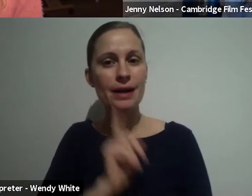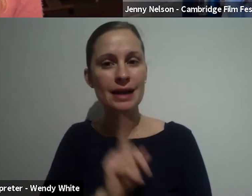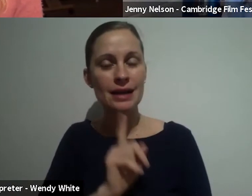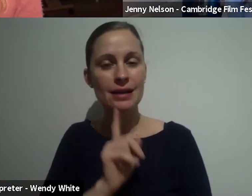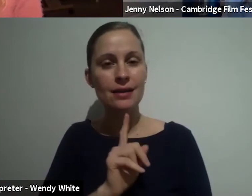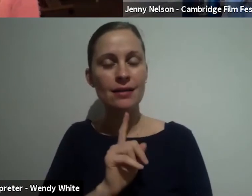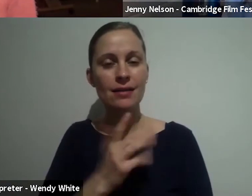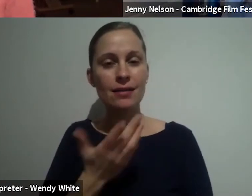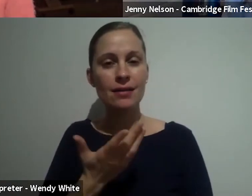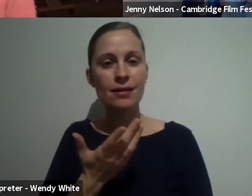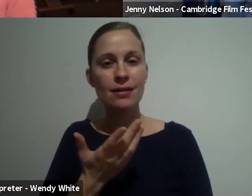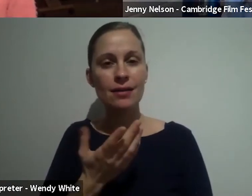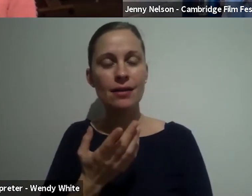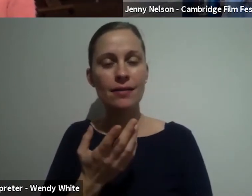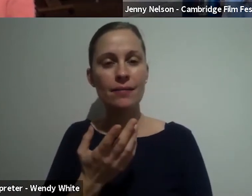And that, I think this is